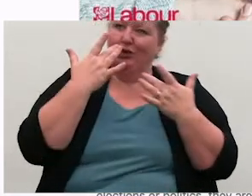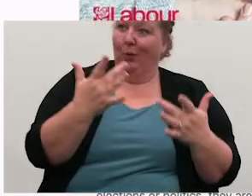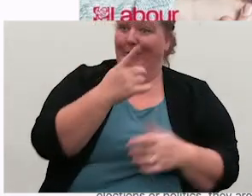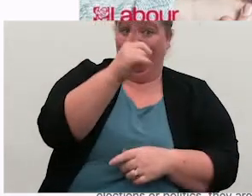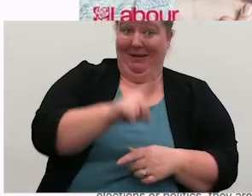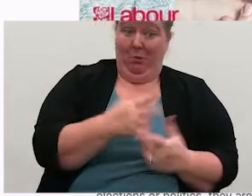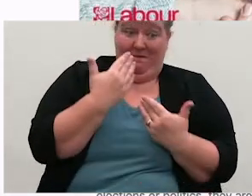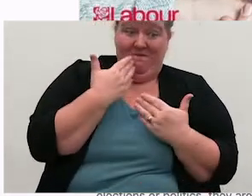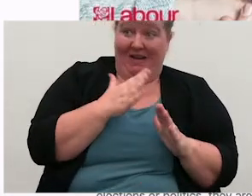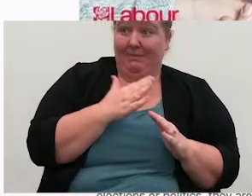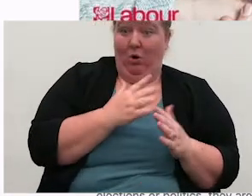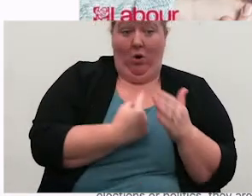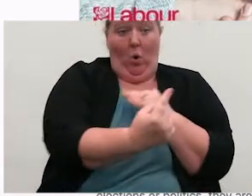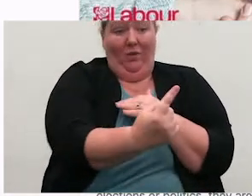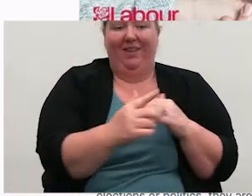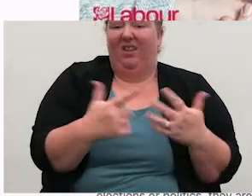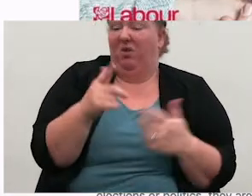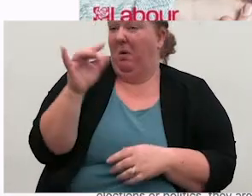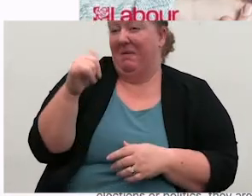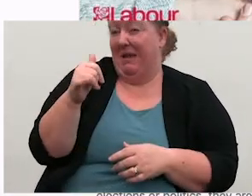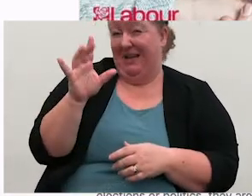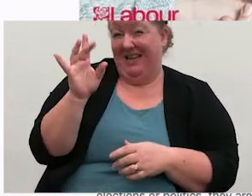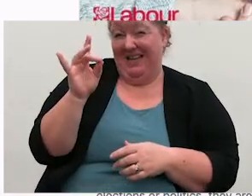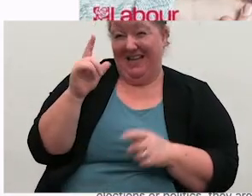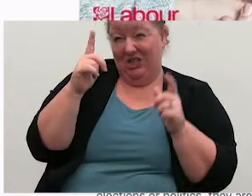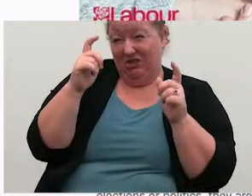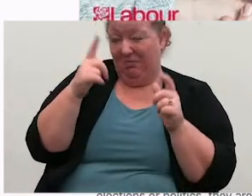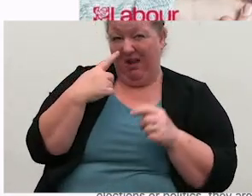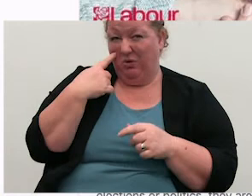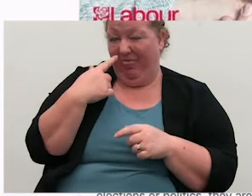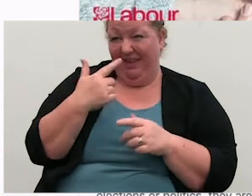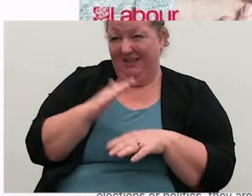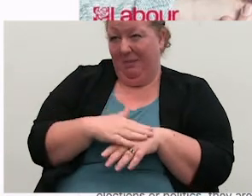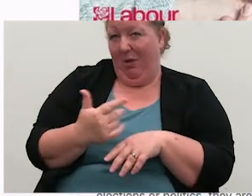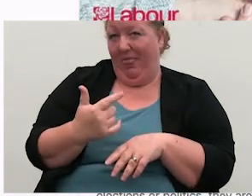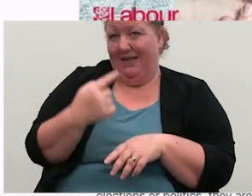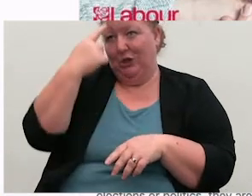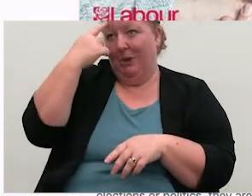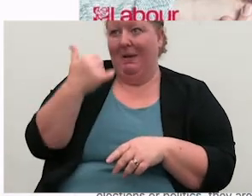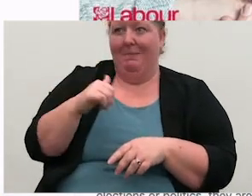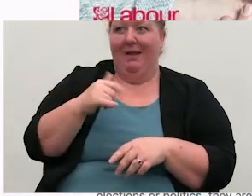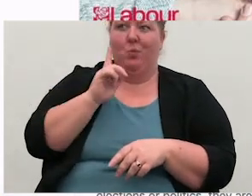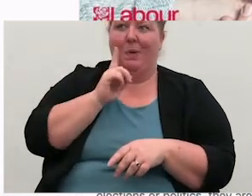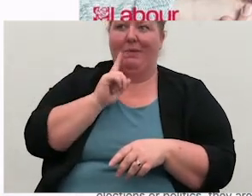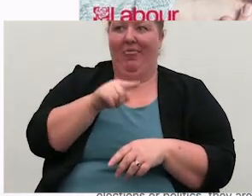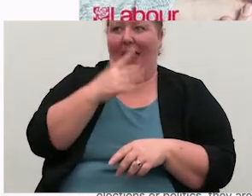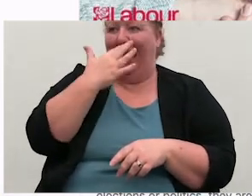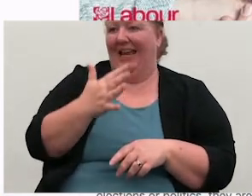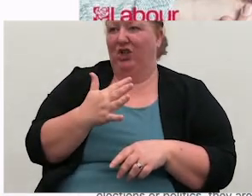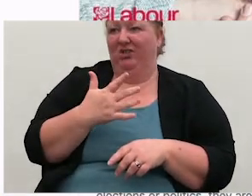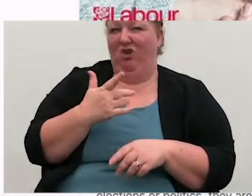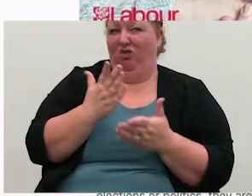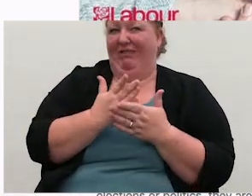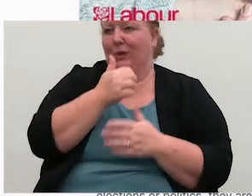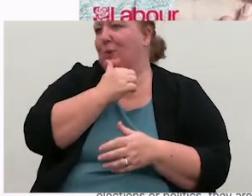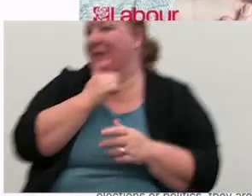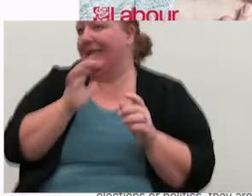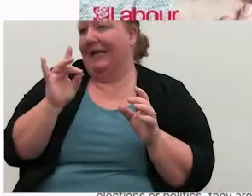Facebook and possibly on Instagram, although I don't think they follow this. They probably assume women in that age group aren't very much on